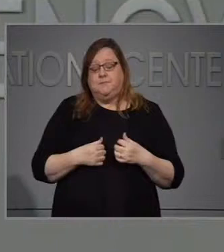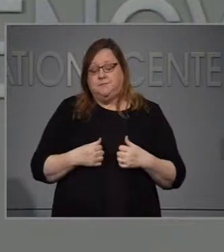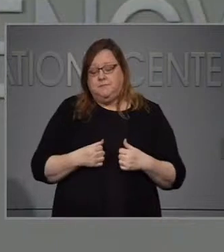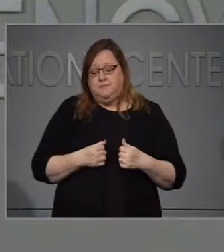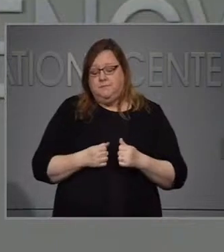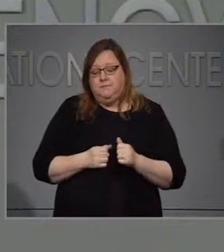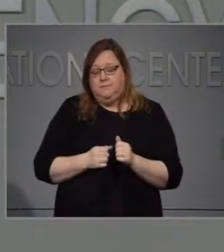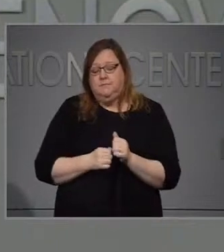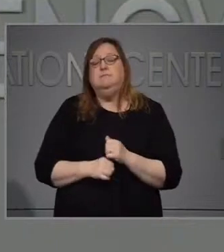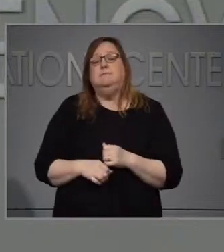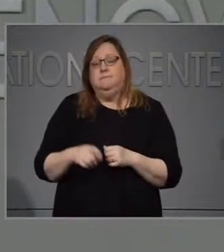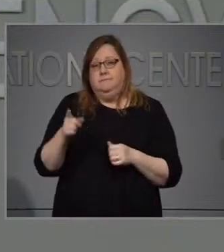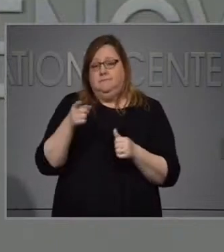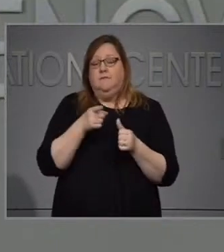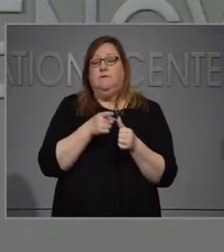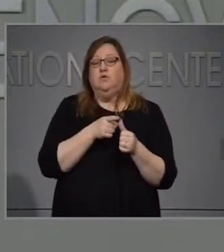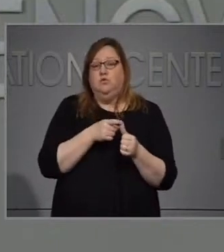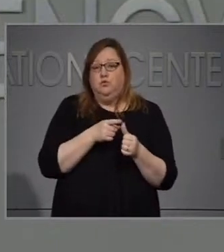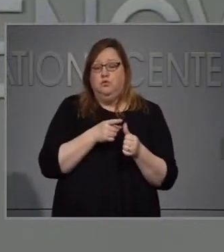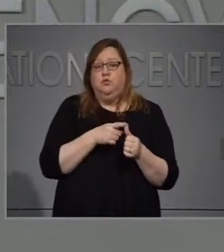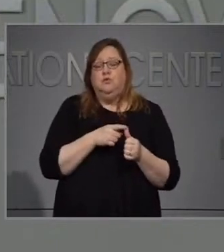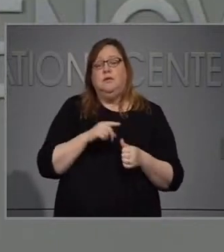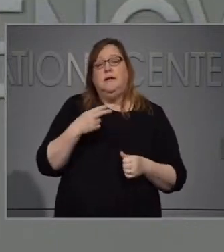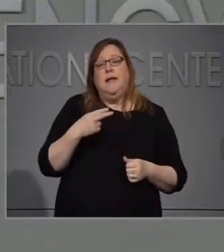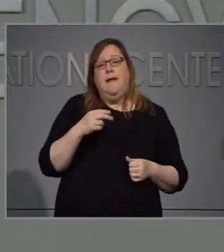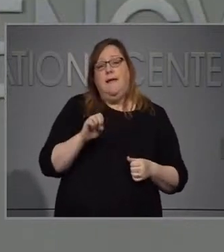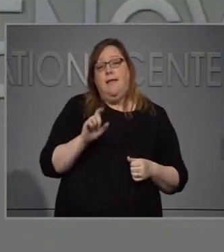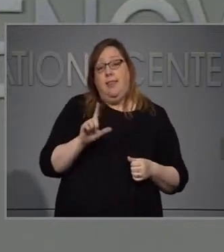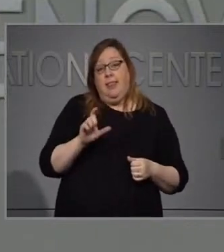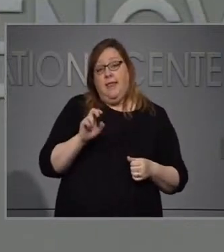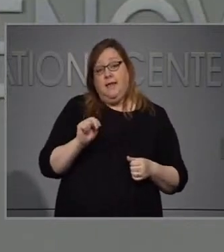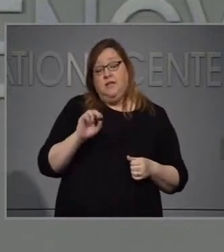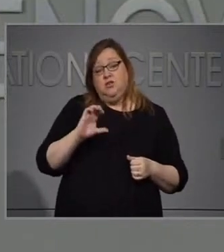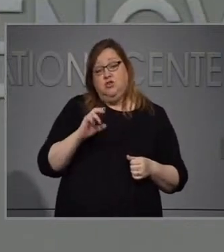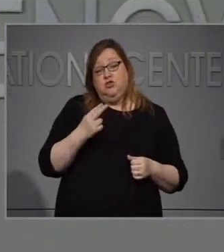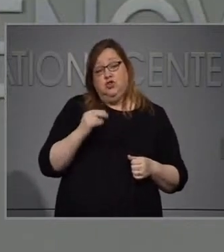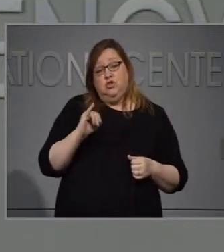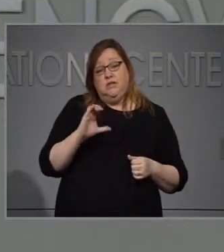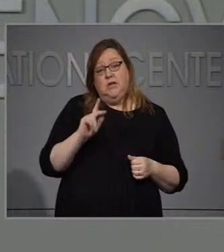We'll take our first question today from Helen Chickering at Blue Ridge Public Radio.